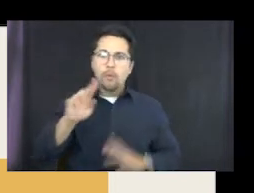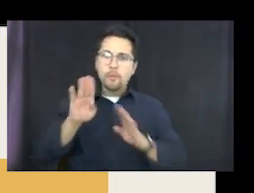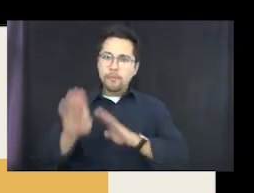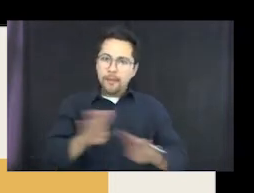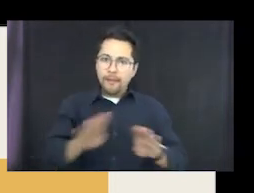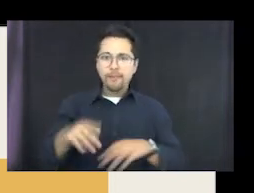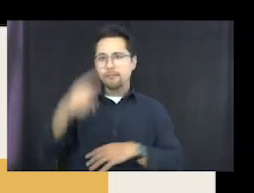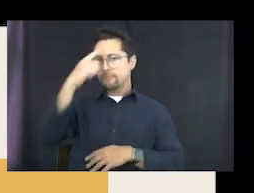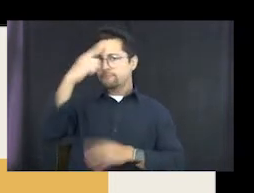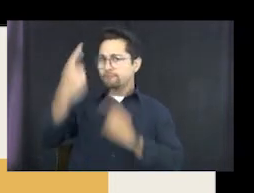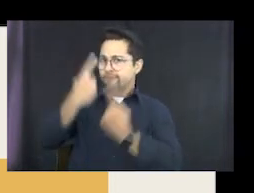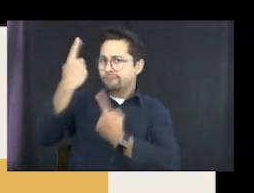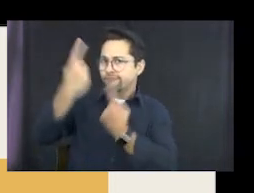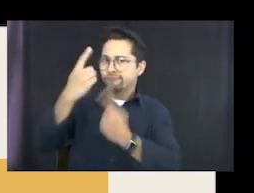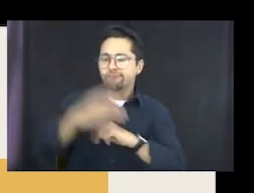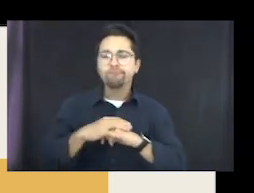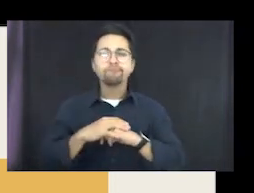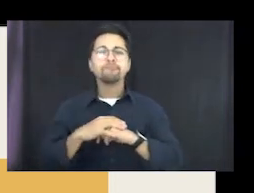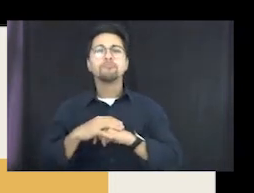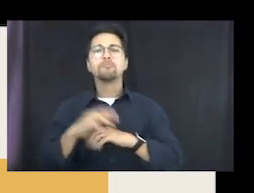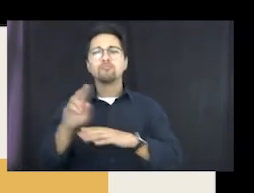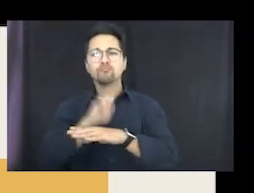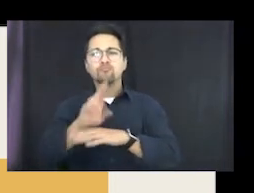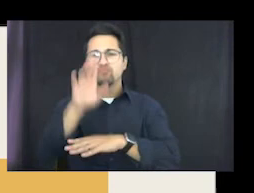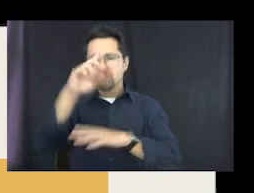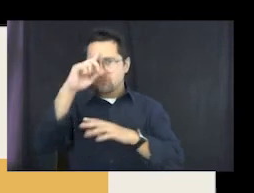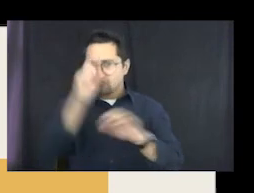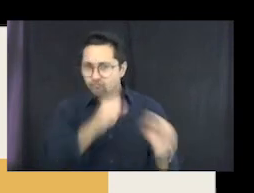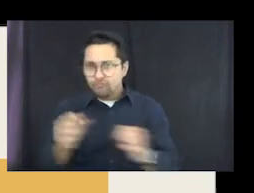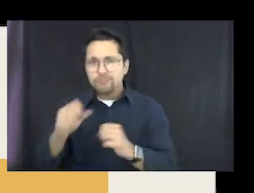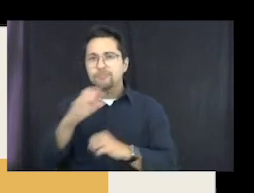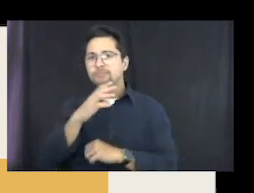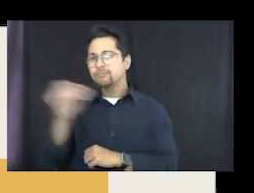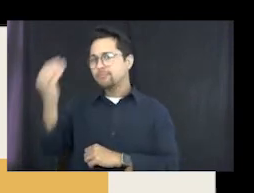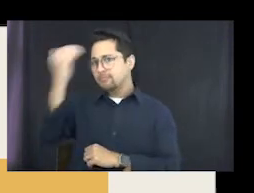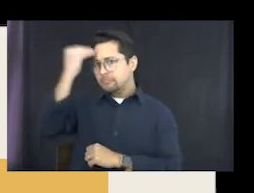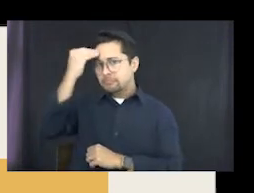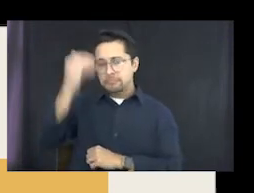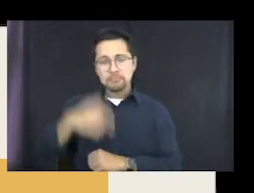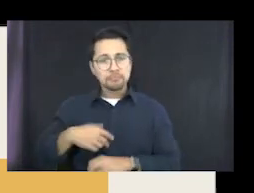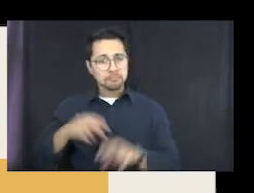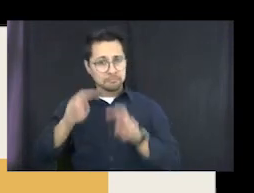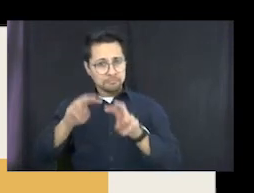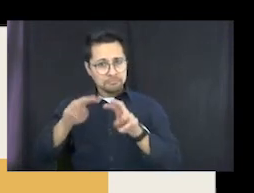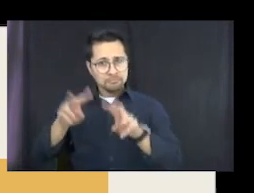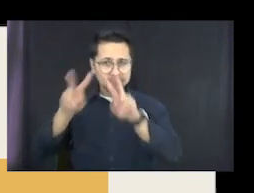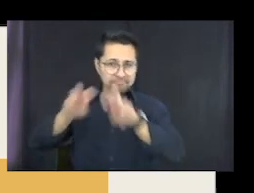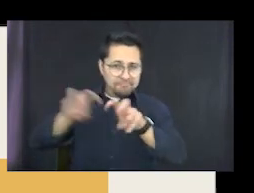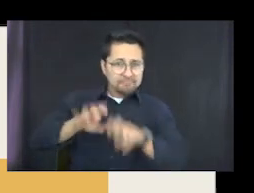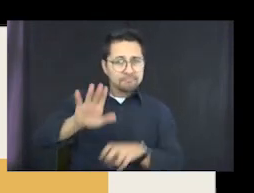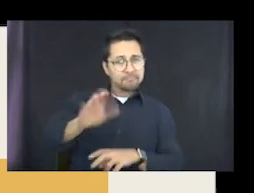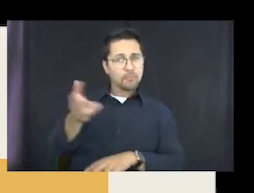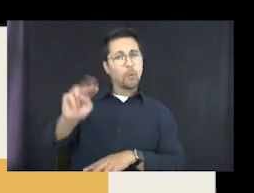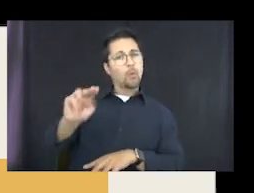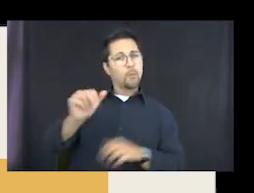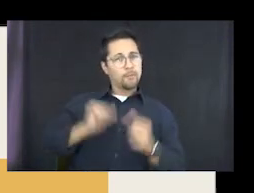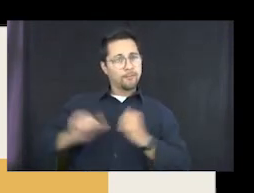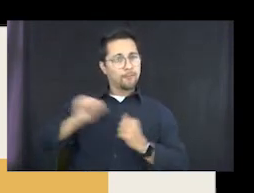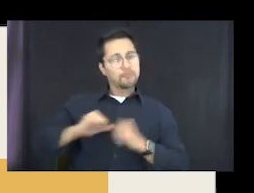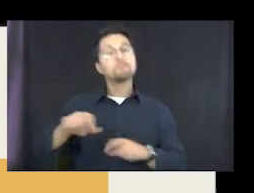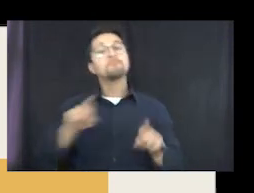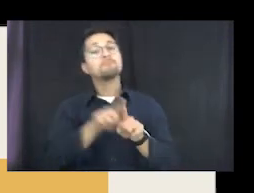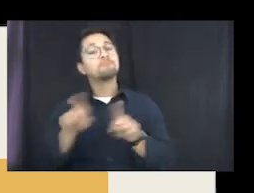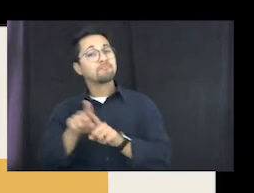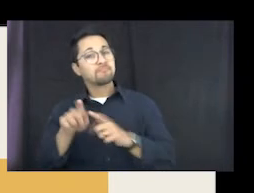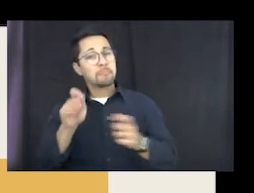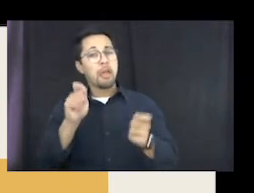behavior, thought processes, use of strategies, and comprehension, monitoring and evaluating one's own performance, and